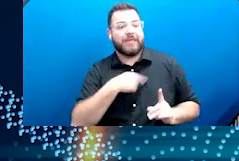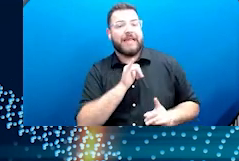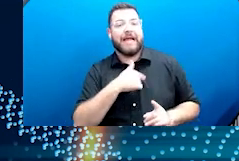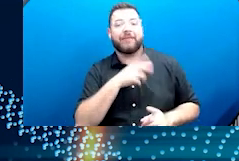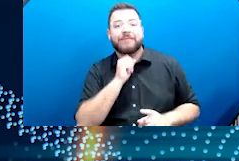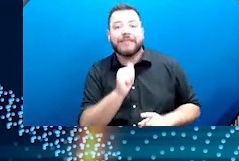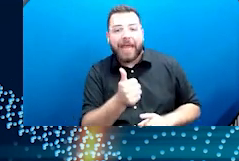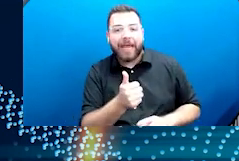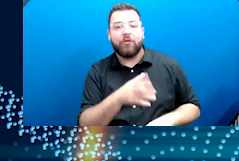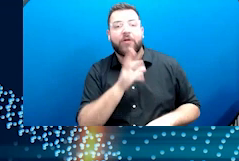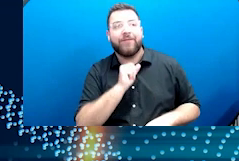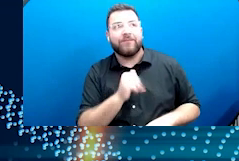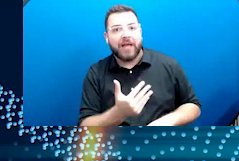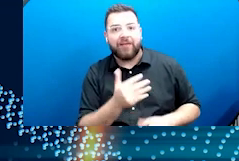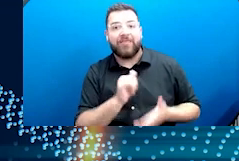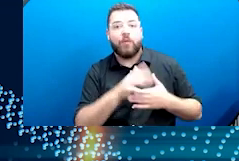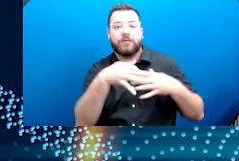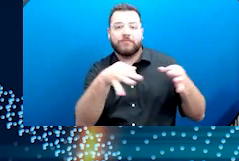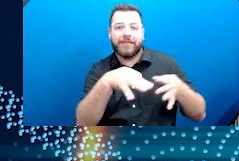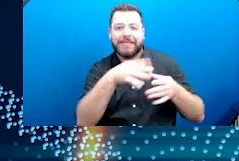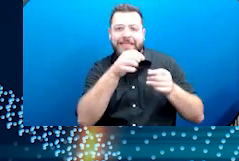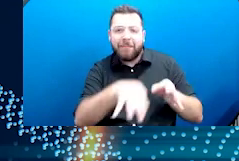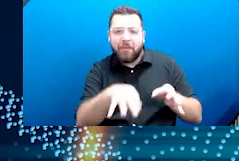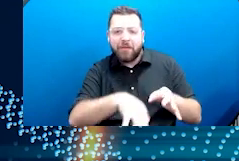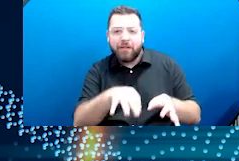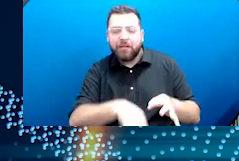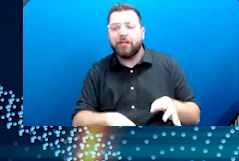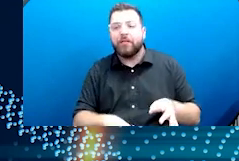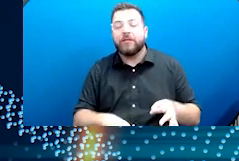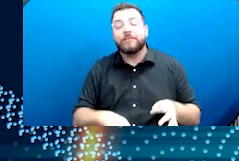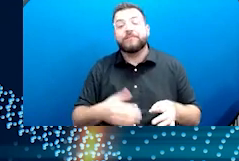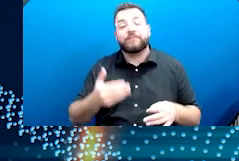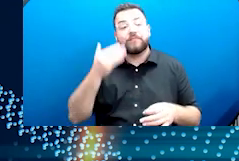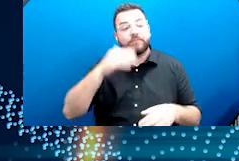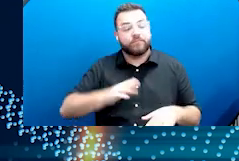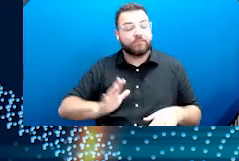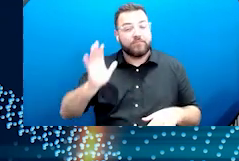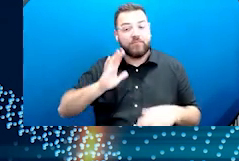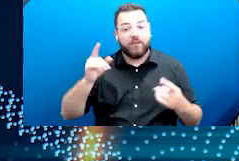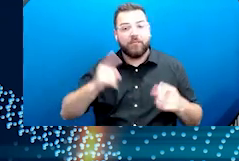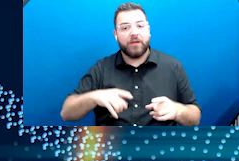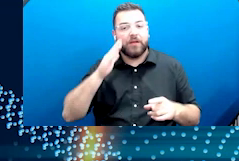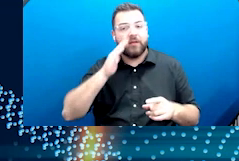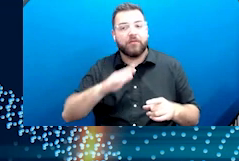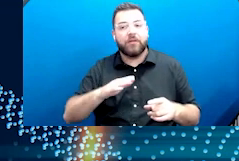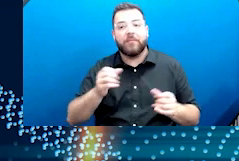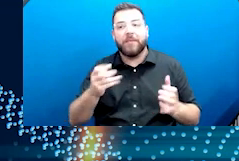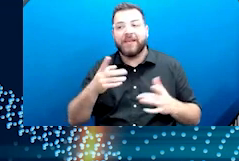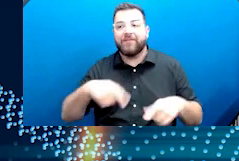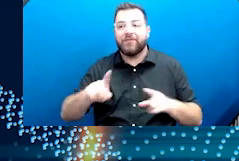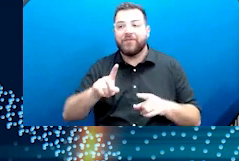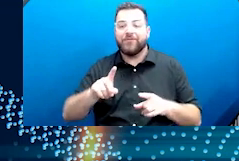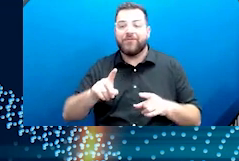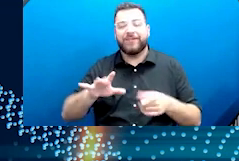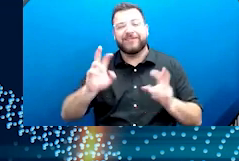and research papers. Now, this is what's really funny, because in the past center, like a lot of you, I'm guessing there's a lot of writing purists. So when I said